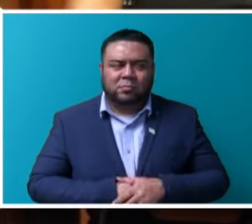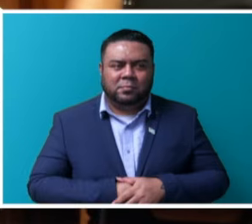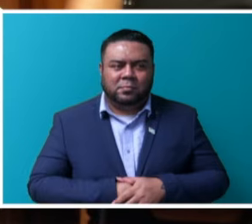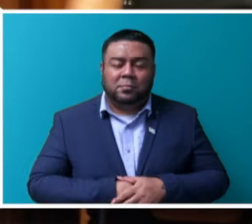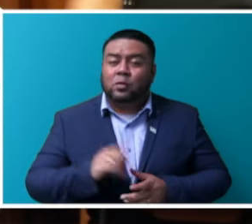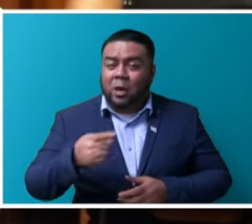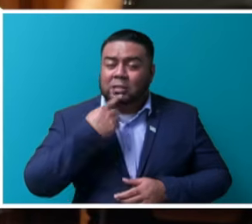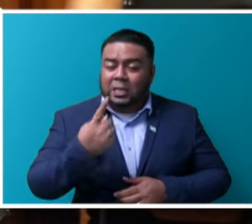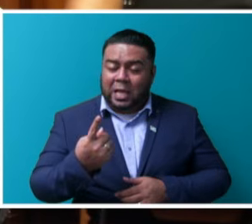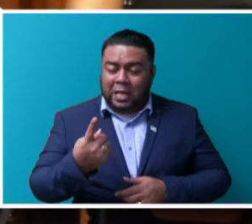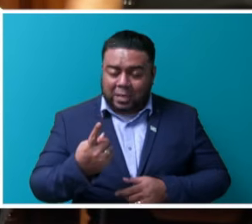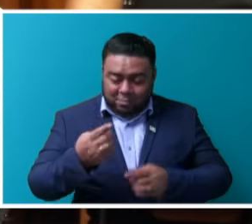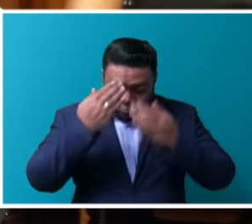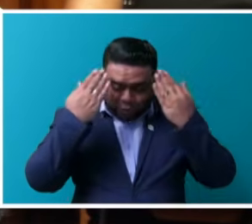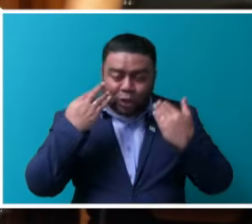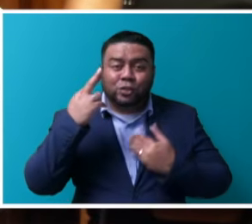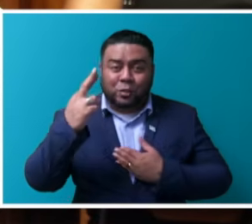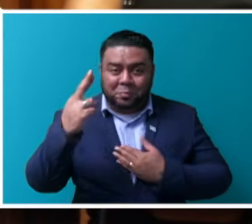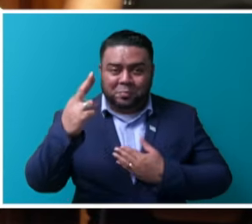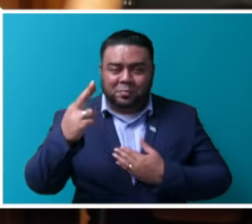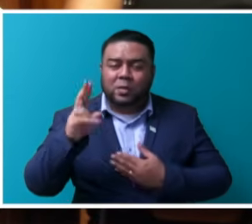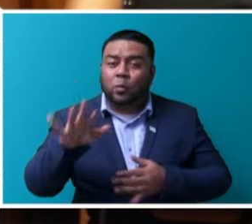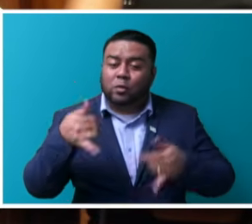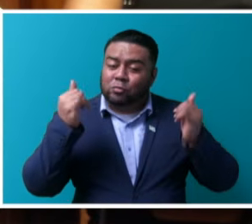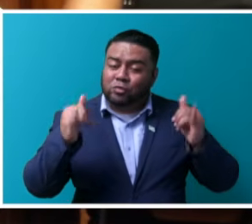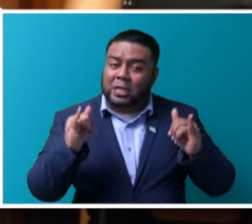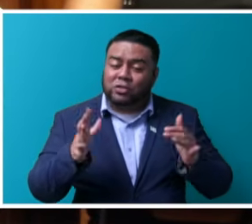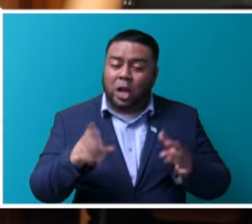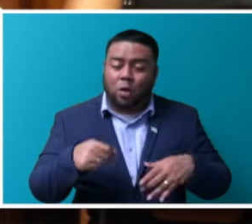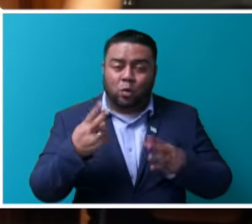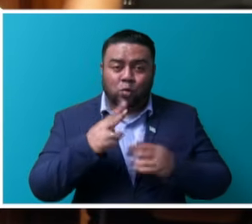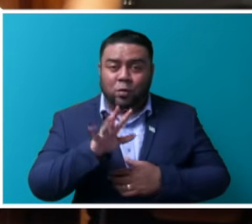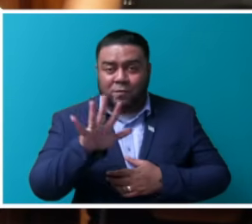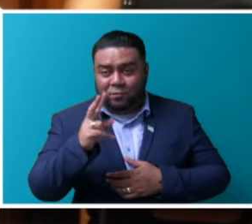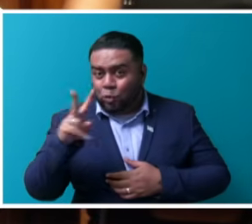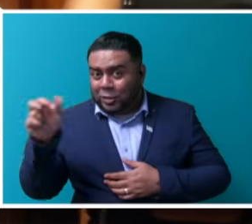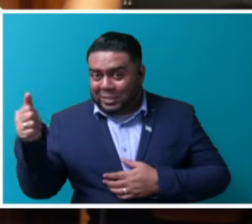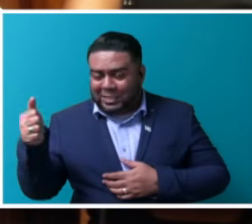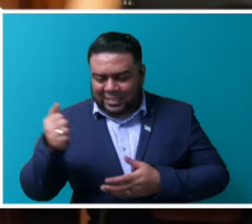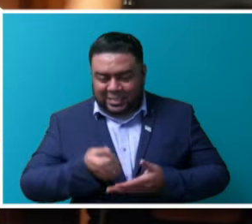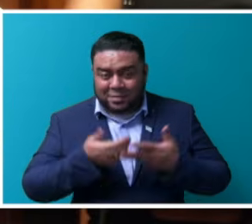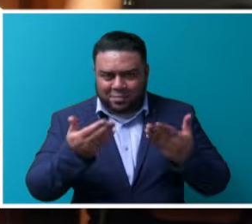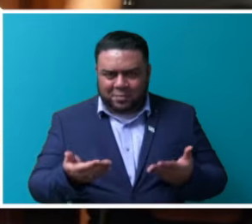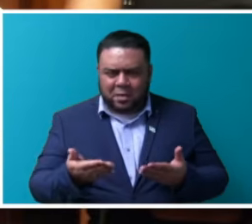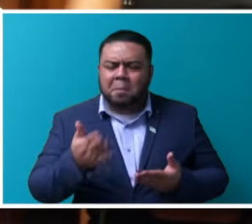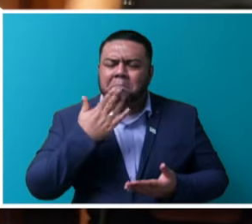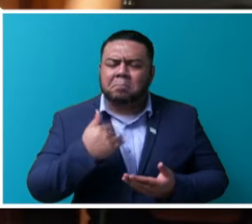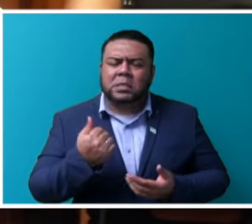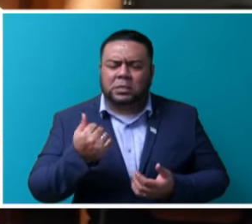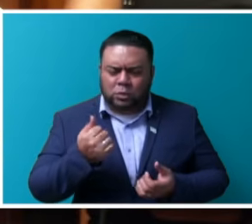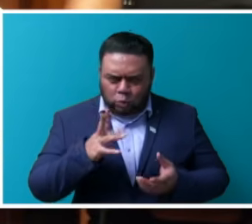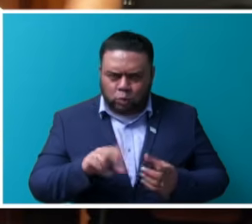I say, Mr. Speaker, when you judge our 2025-2026 commitment, please do so